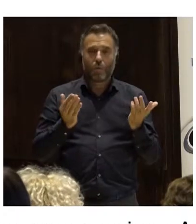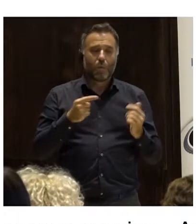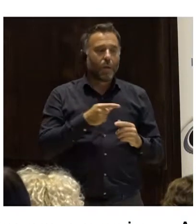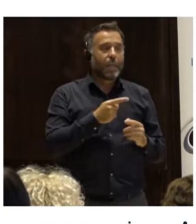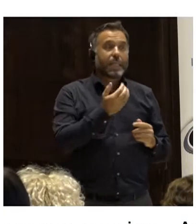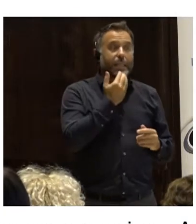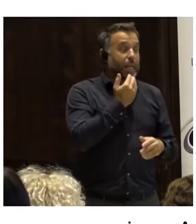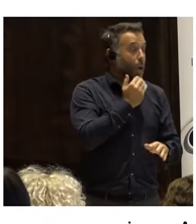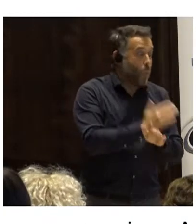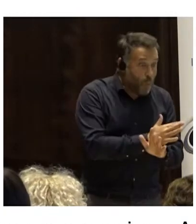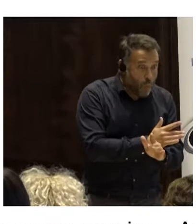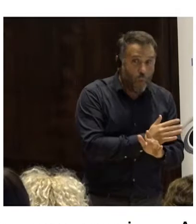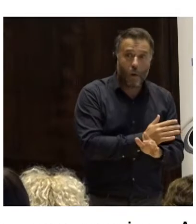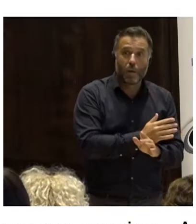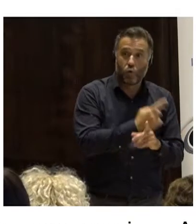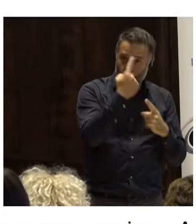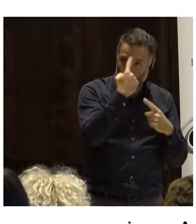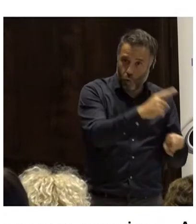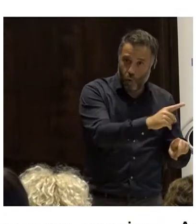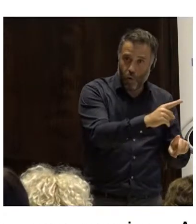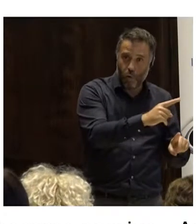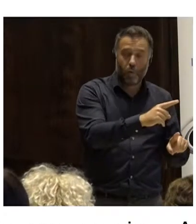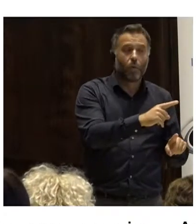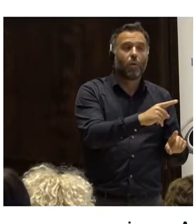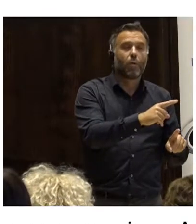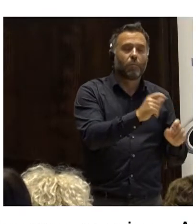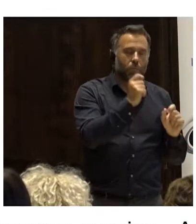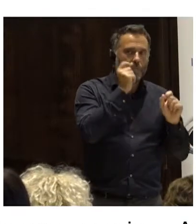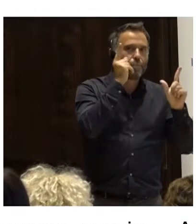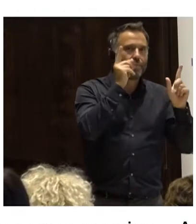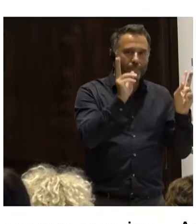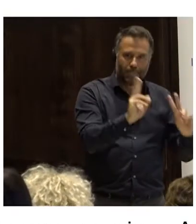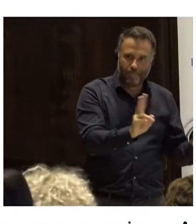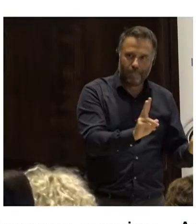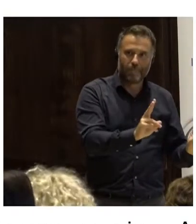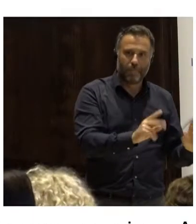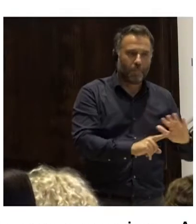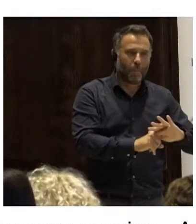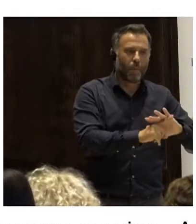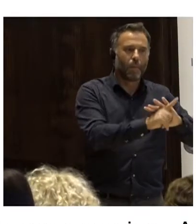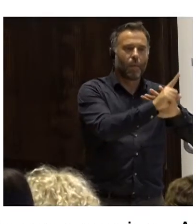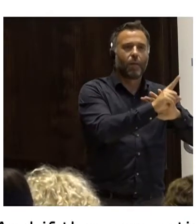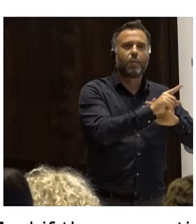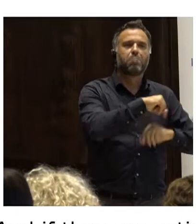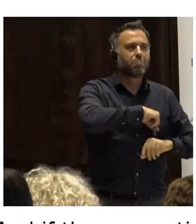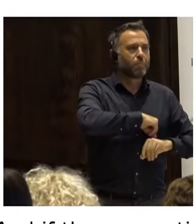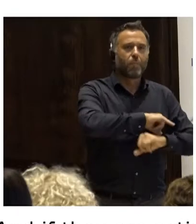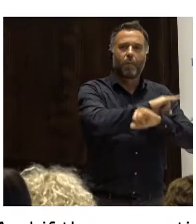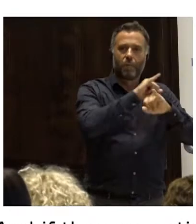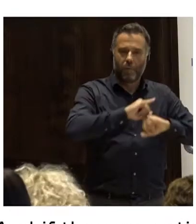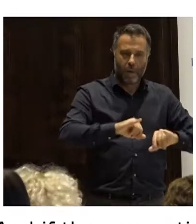things, they, of course, they becomes more happy, if you wanted, just to say very briefly, but